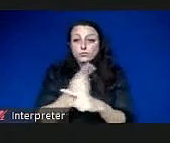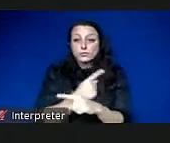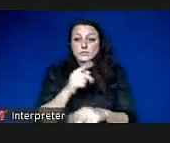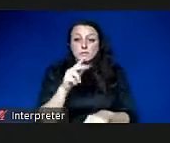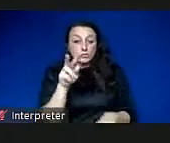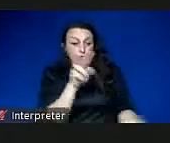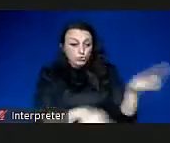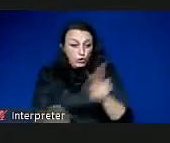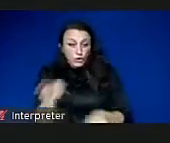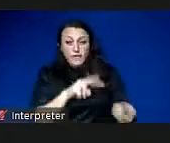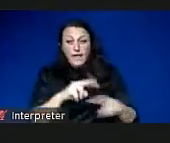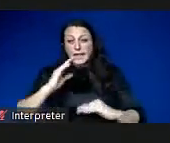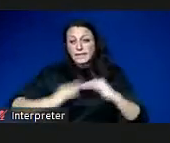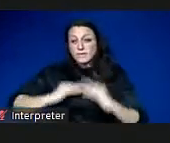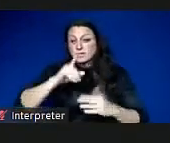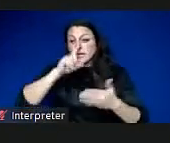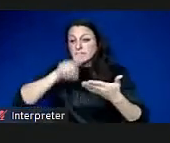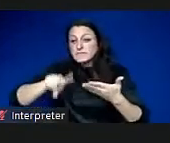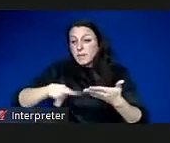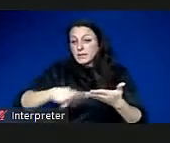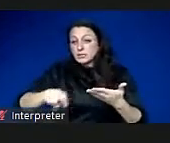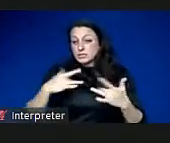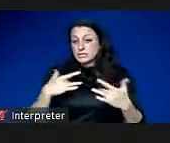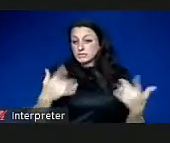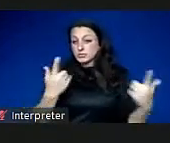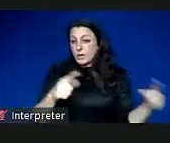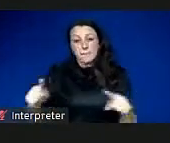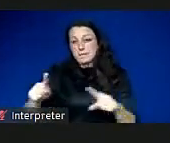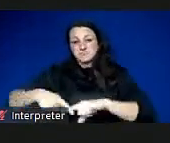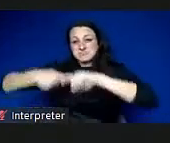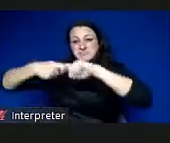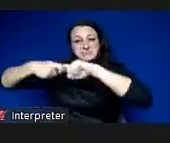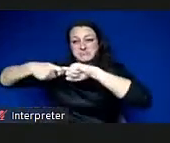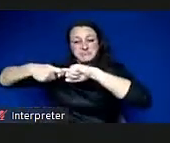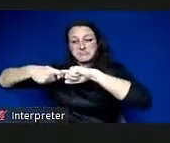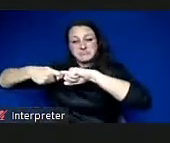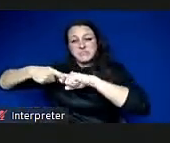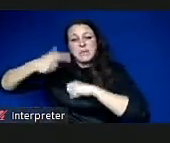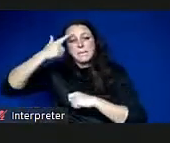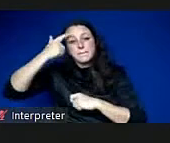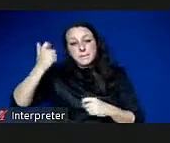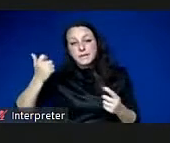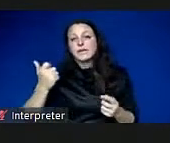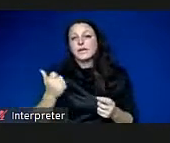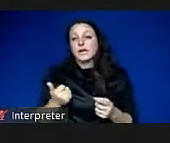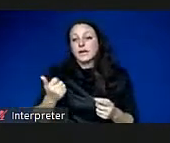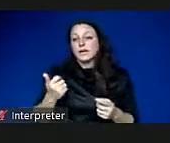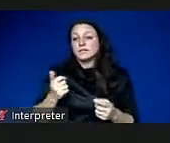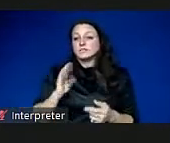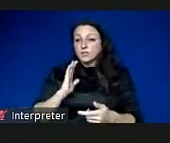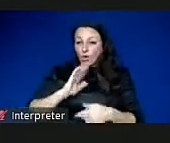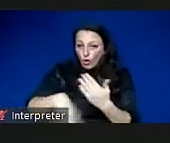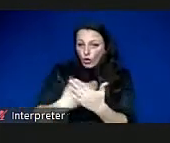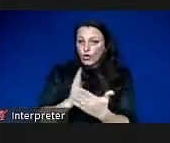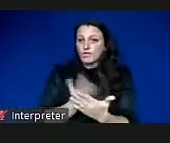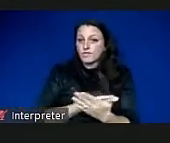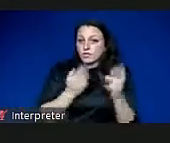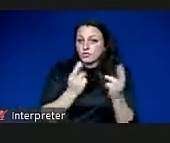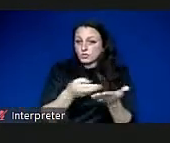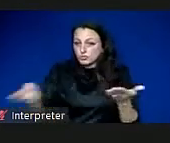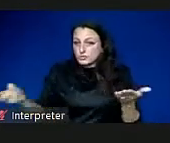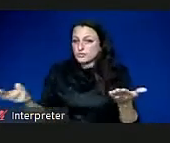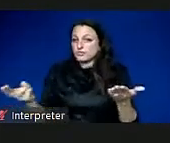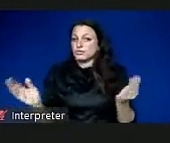facility inspection activity was suspended in favor of implementing and putting all of our resources into